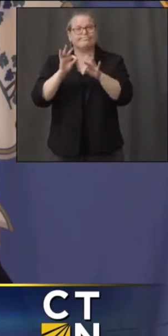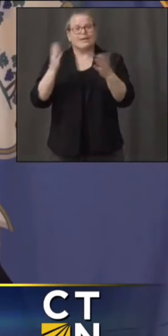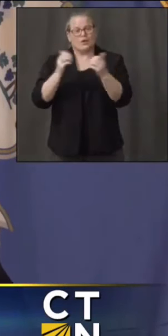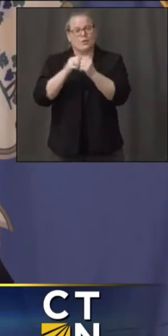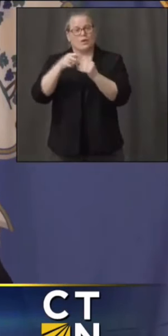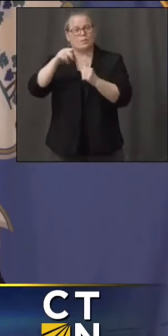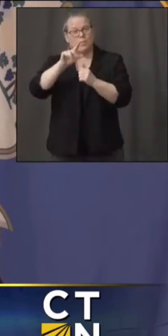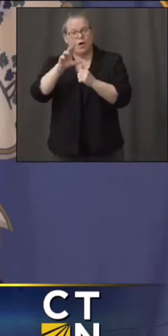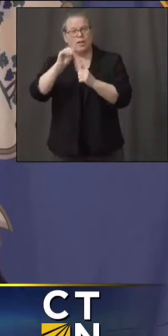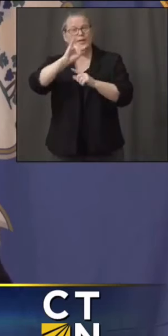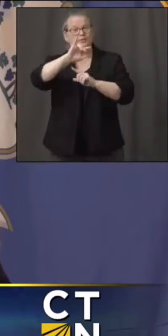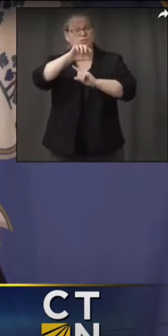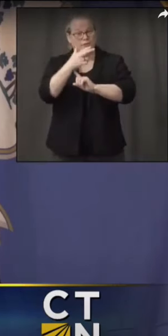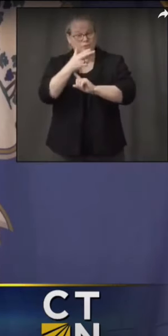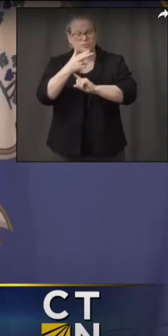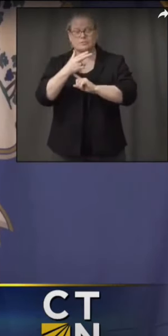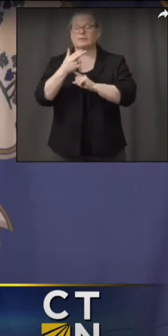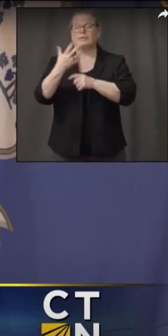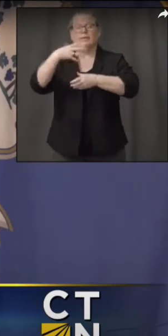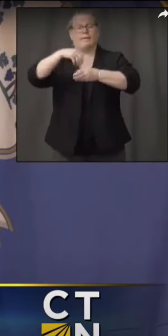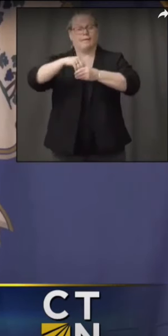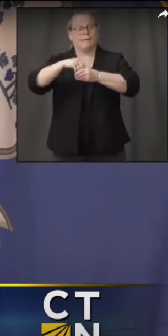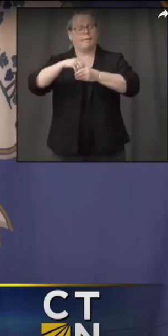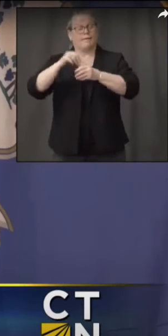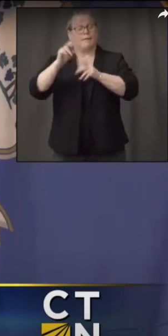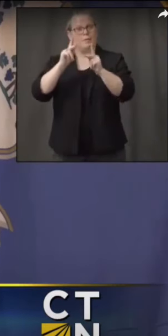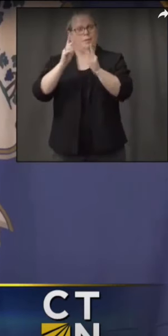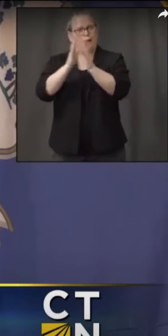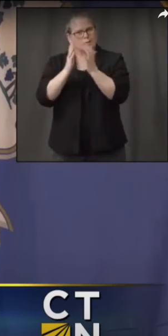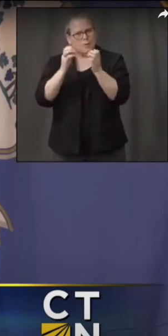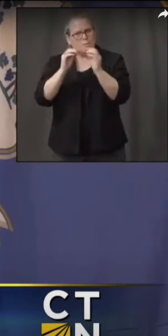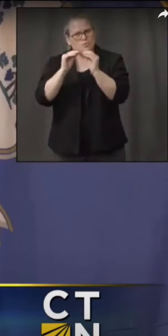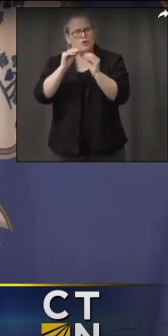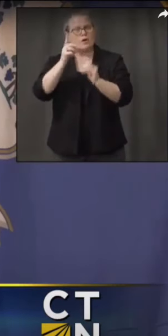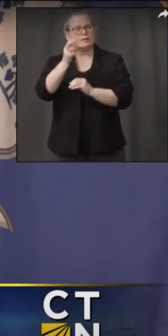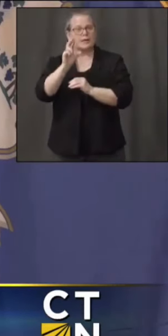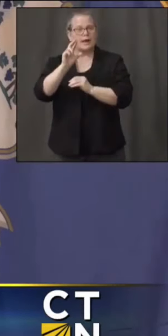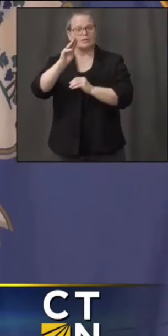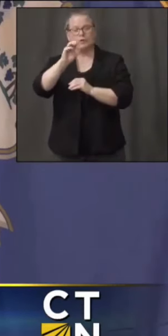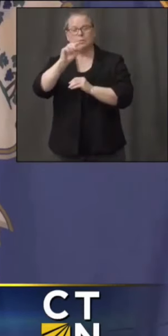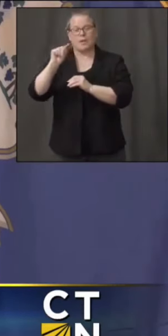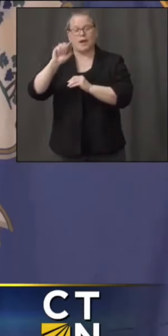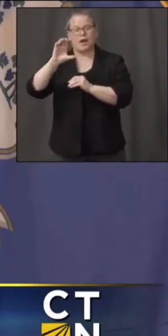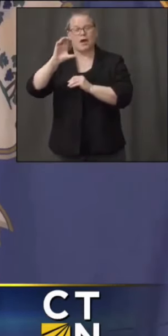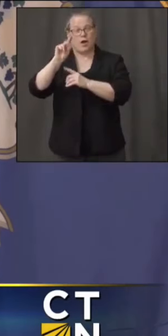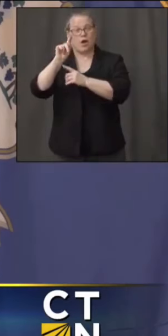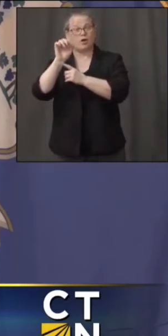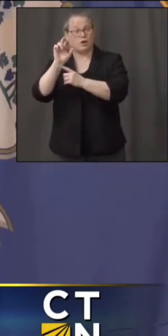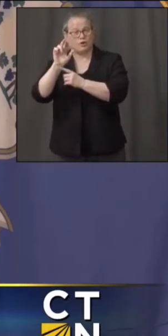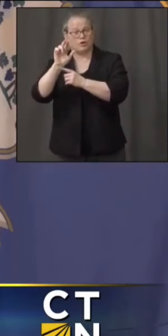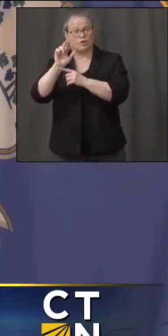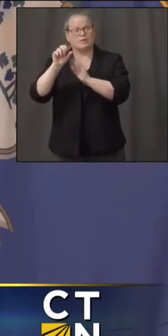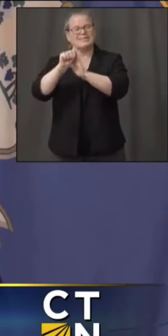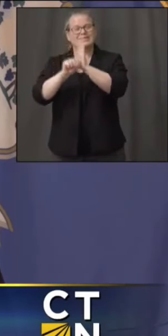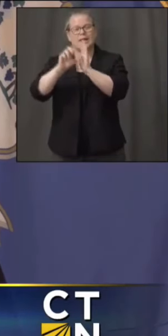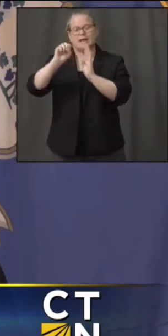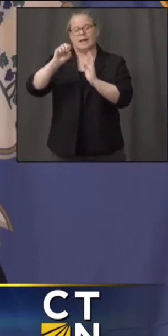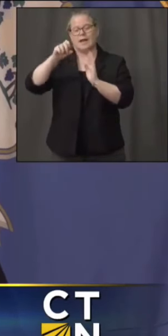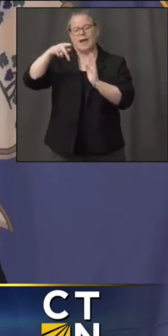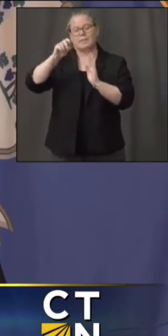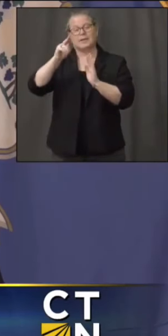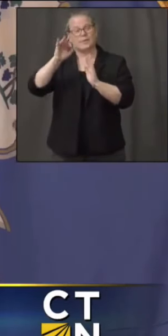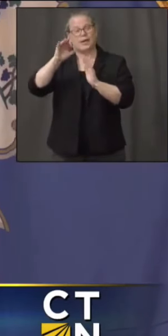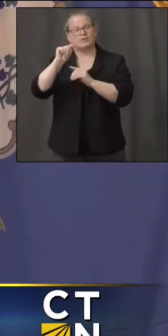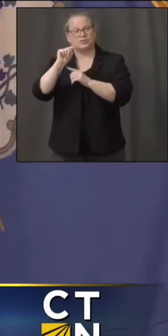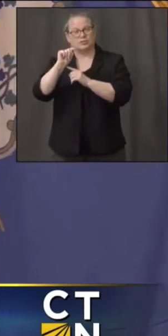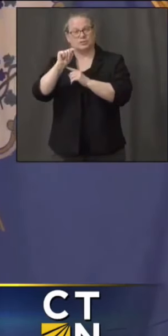Dr. Matt Carter, who you know is our state epidemiologist, give a broad overview, and he's brought Kristen Soto with